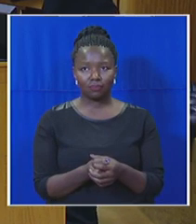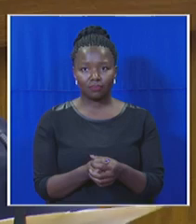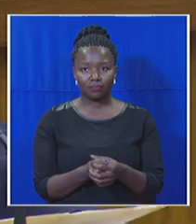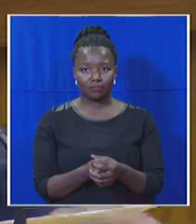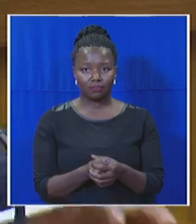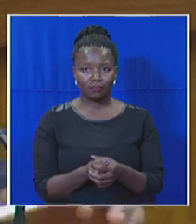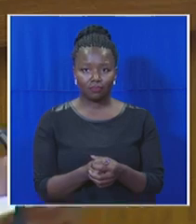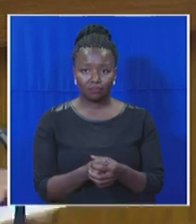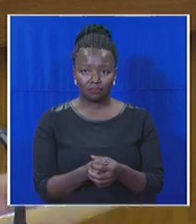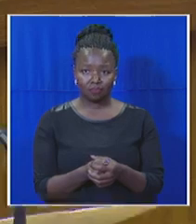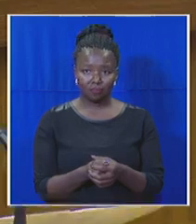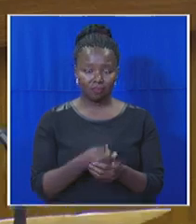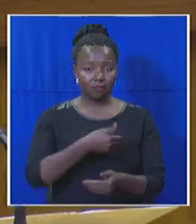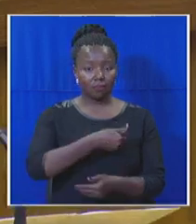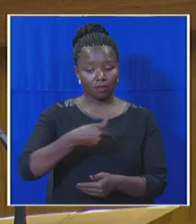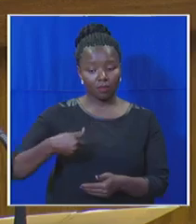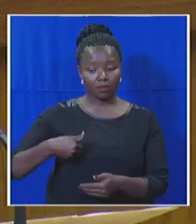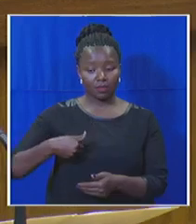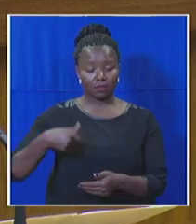Thank you, Madam Speaker.